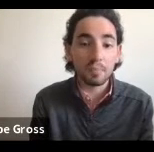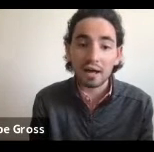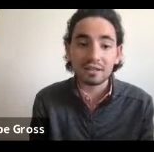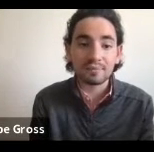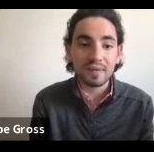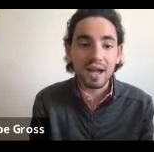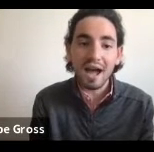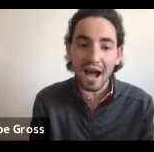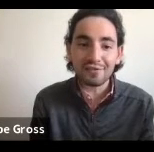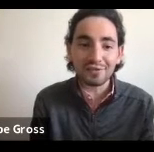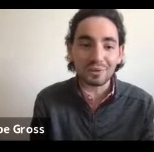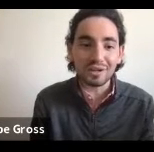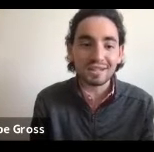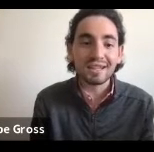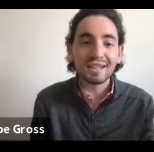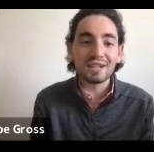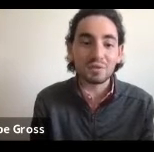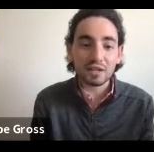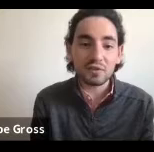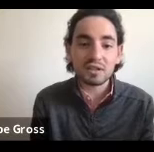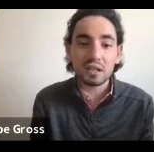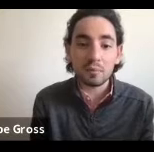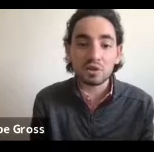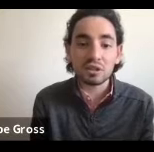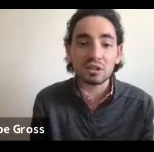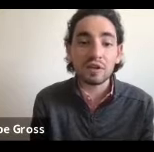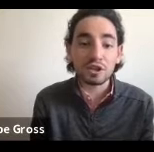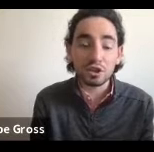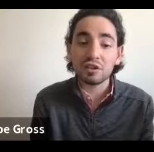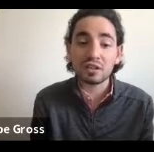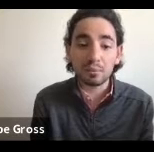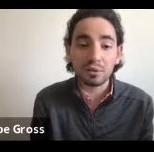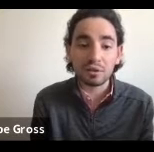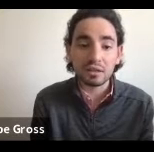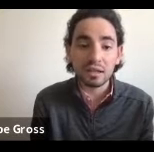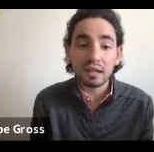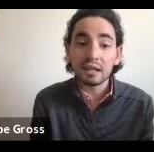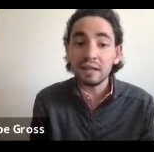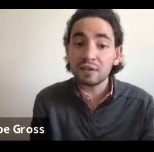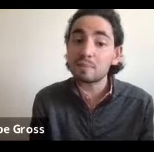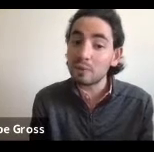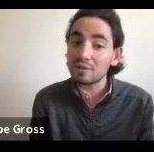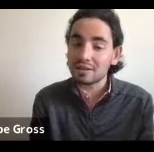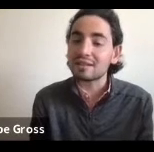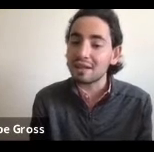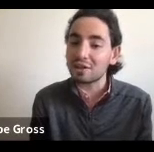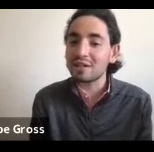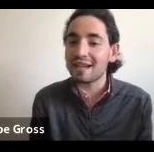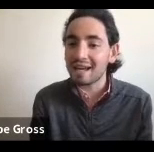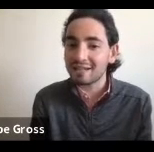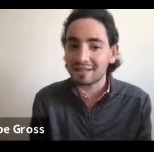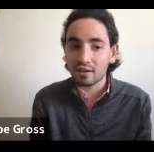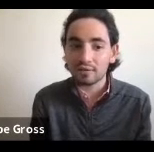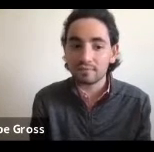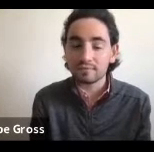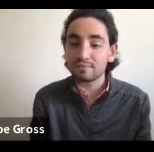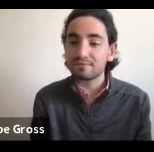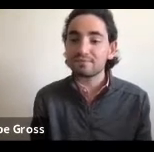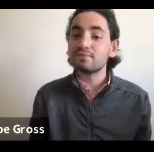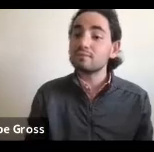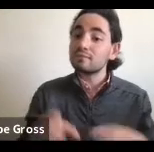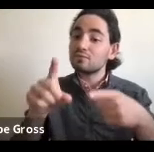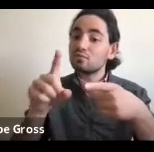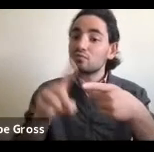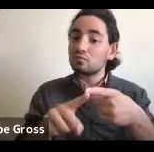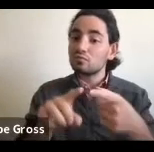drew of his dog, Spot. Afterwards, he transfers the images to the children's computers. Here is Moses' letter in